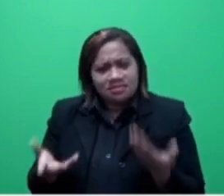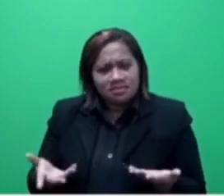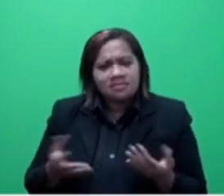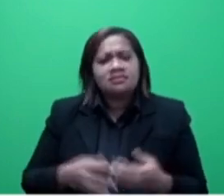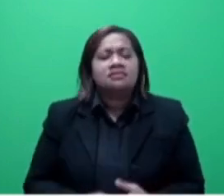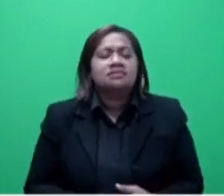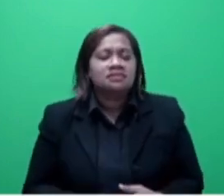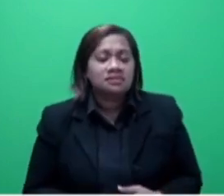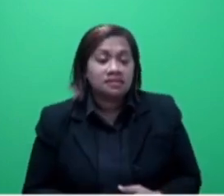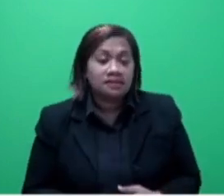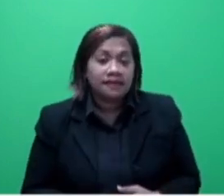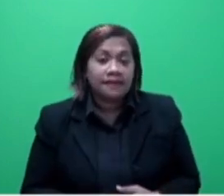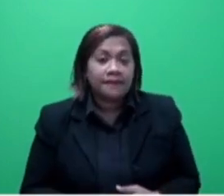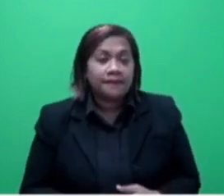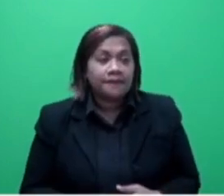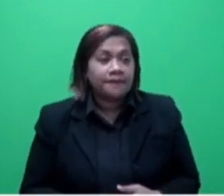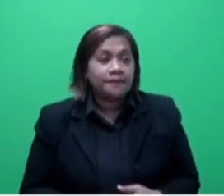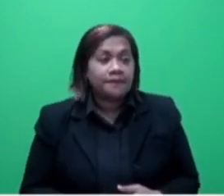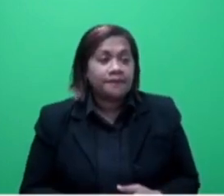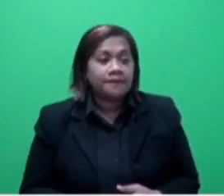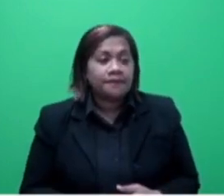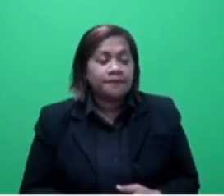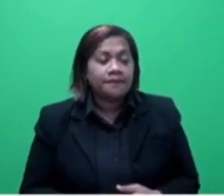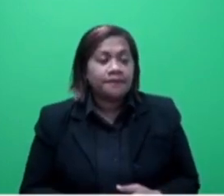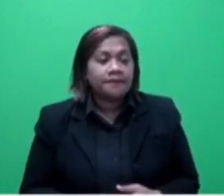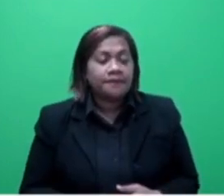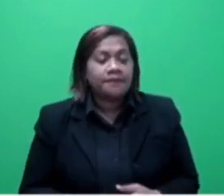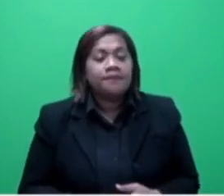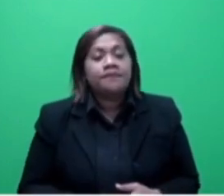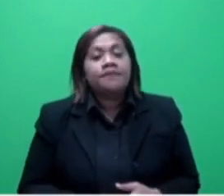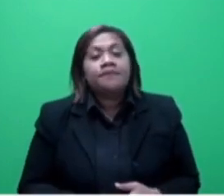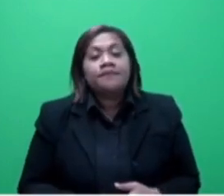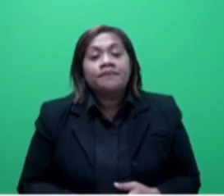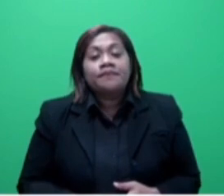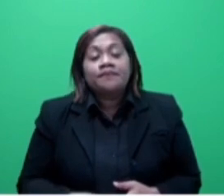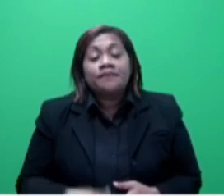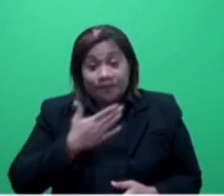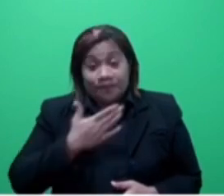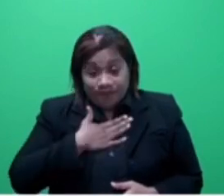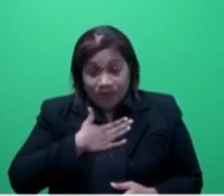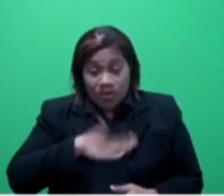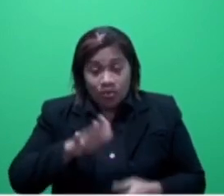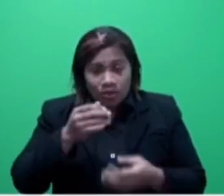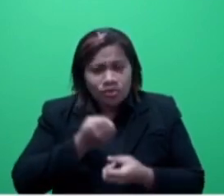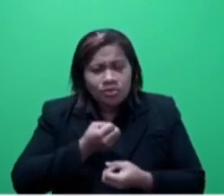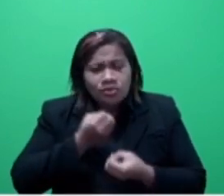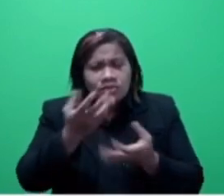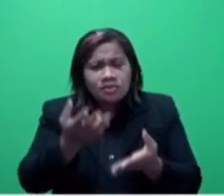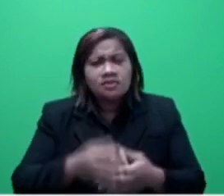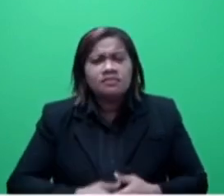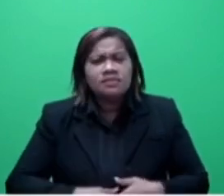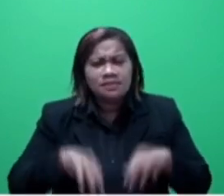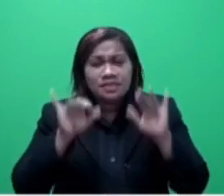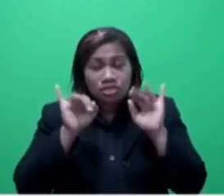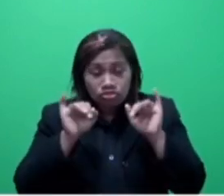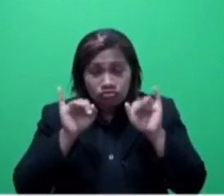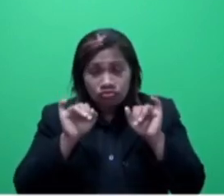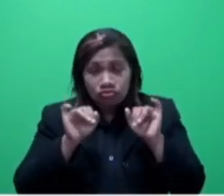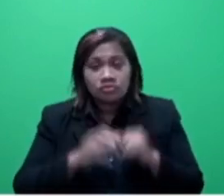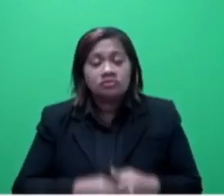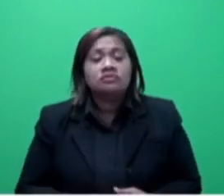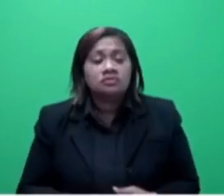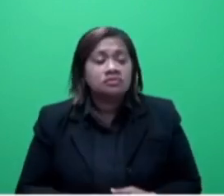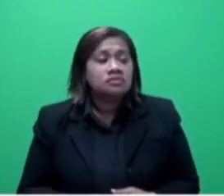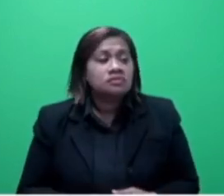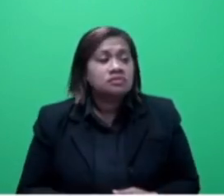Exactly. Mr. Speaker, sir, I also want to highlight some issues that were brought up regarding the Pullman loan